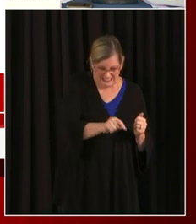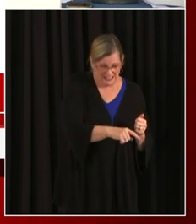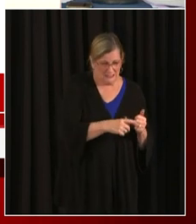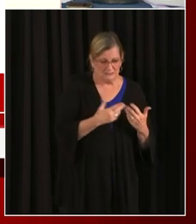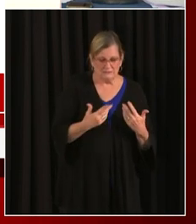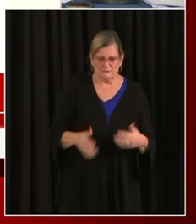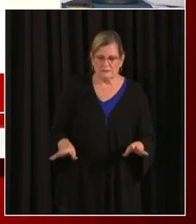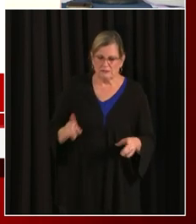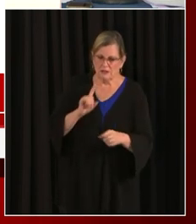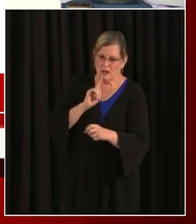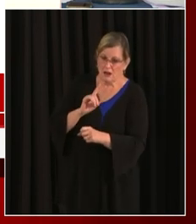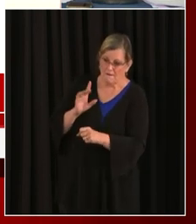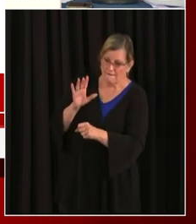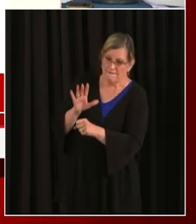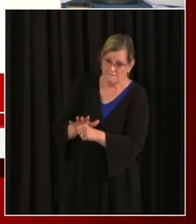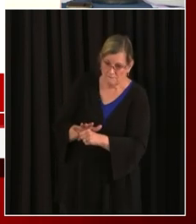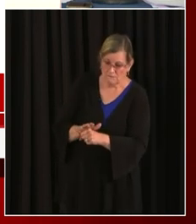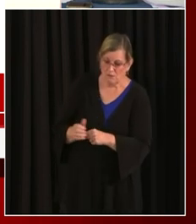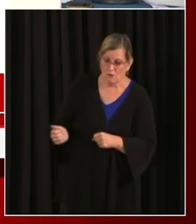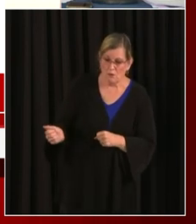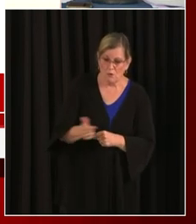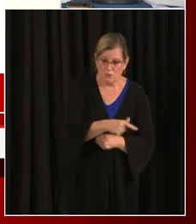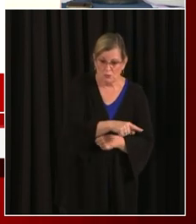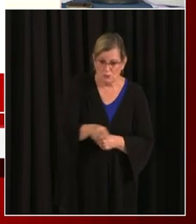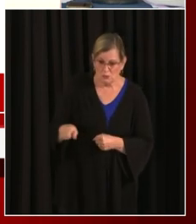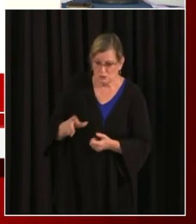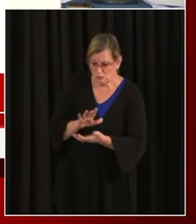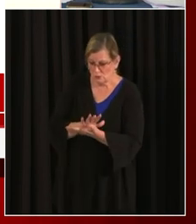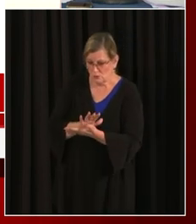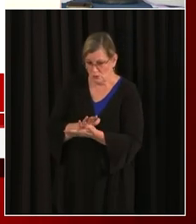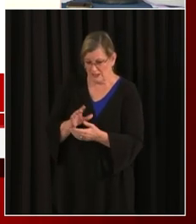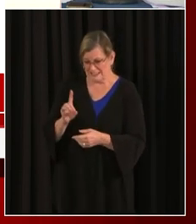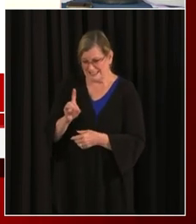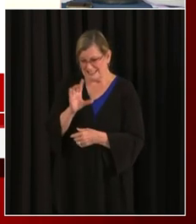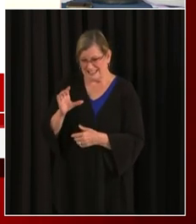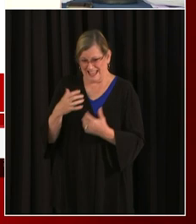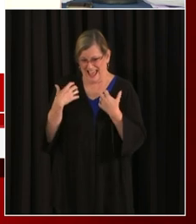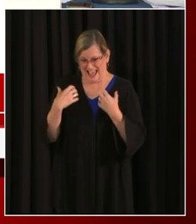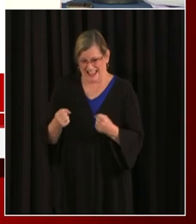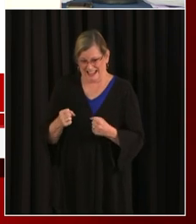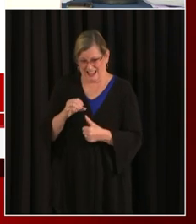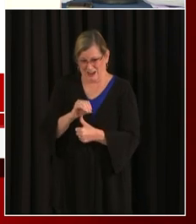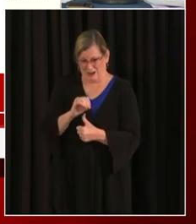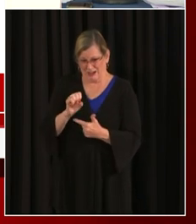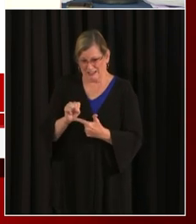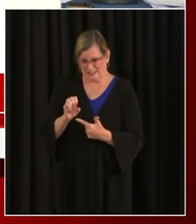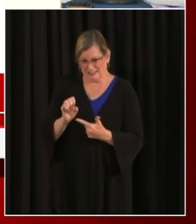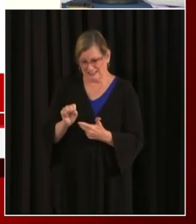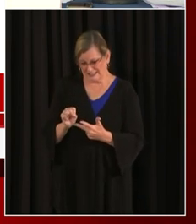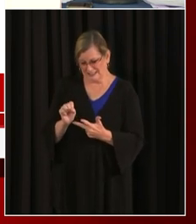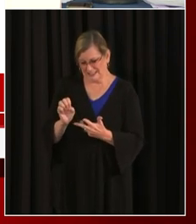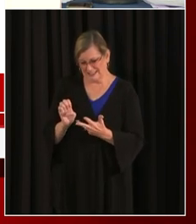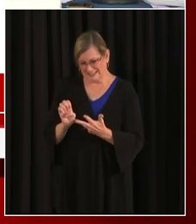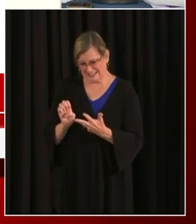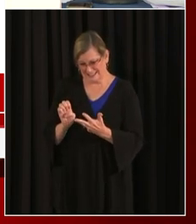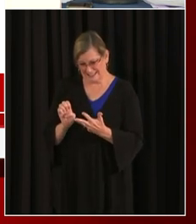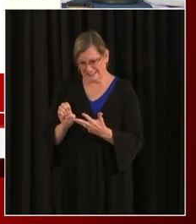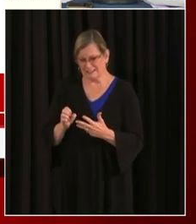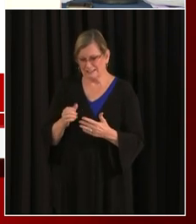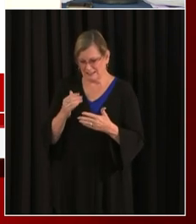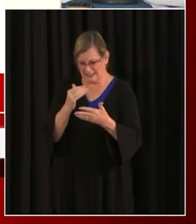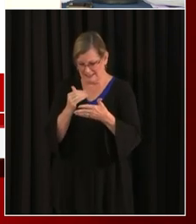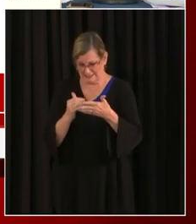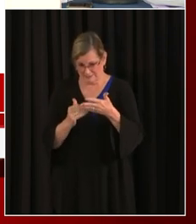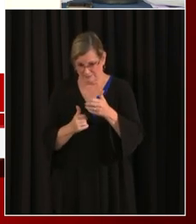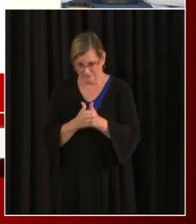that these were all schools that were following DC Health and OSSI guidance on in-person learning in terms of the health protocols that need to